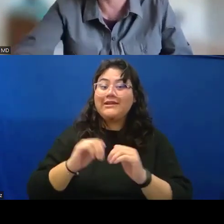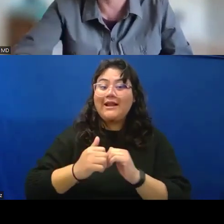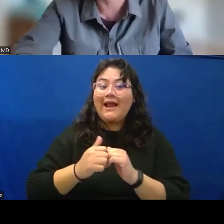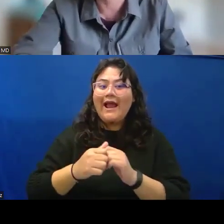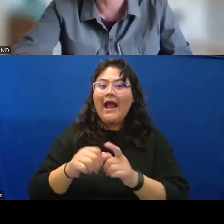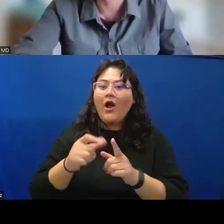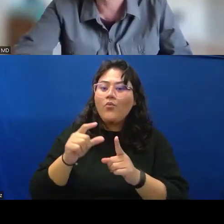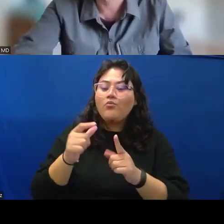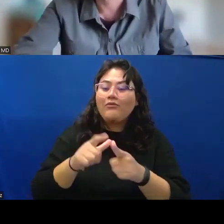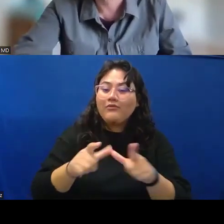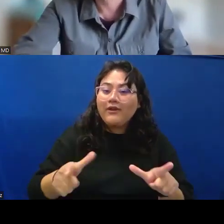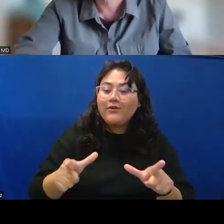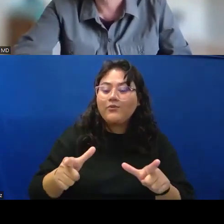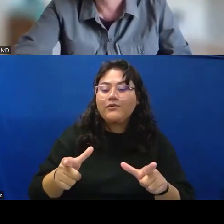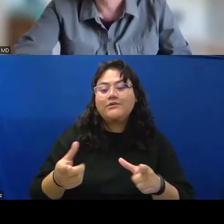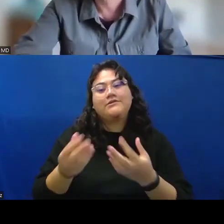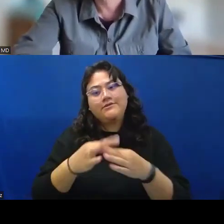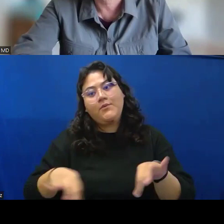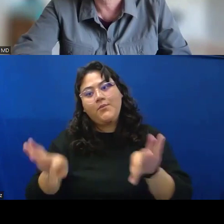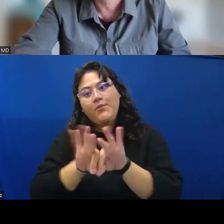the document.